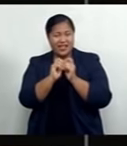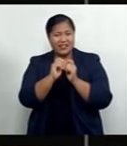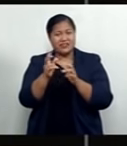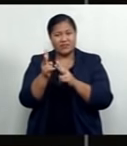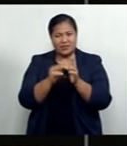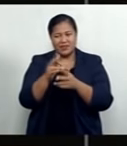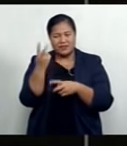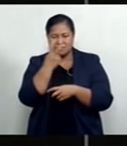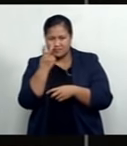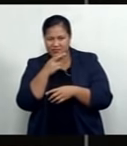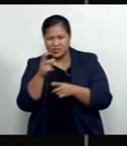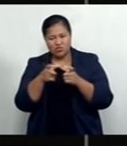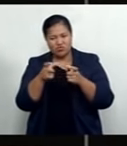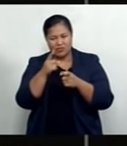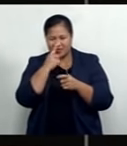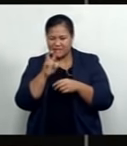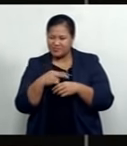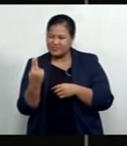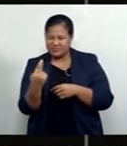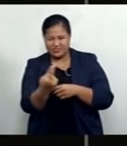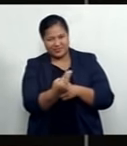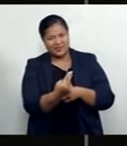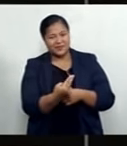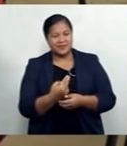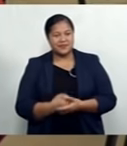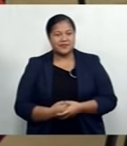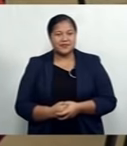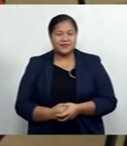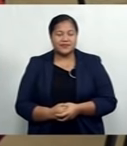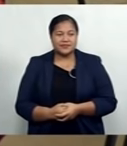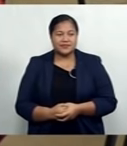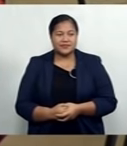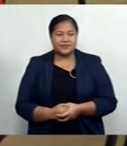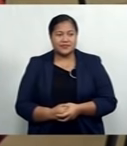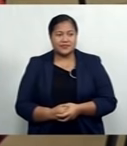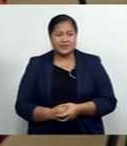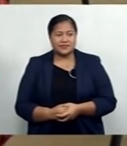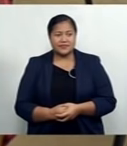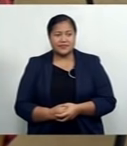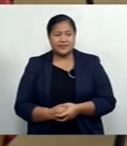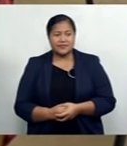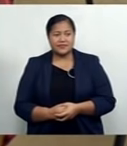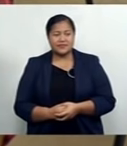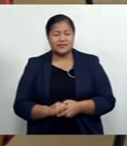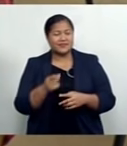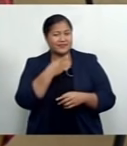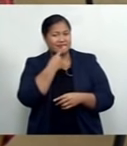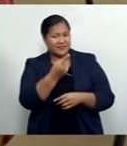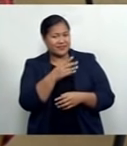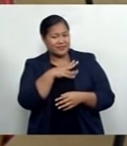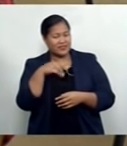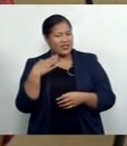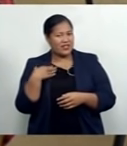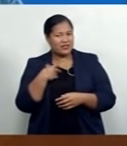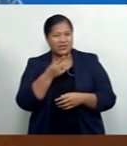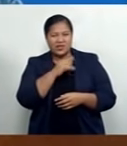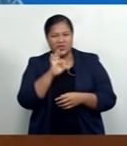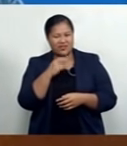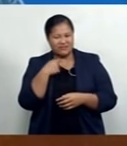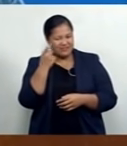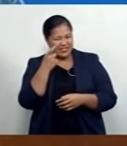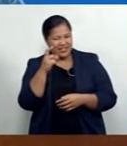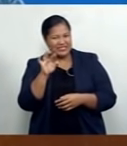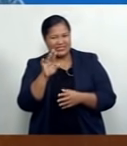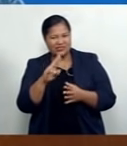and controlling people's movement. Kelly Vadala reports. The authority says they will not let the carelessness of a